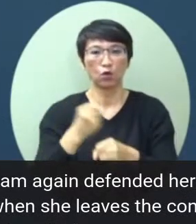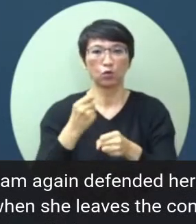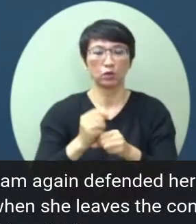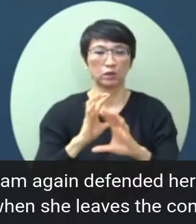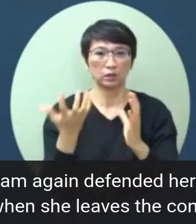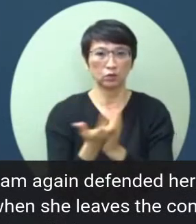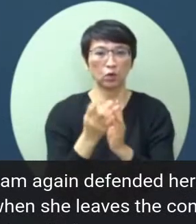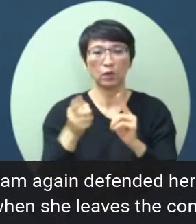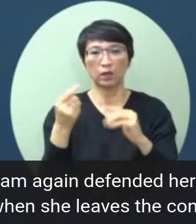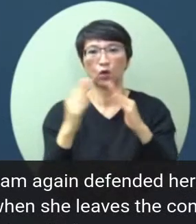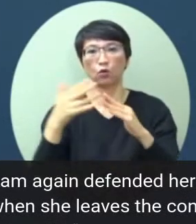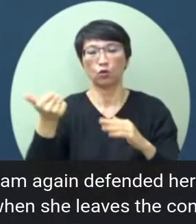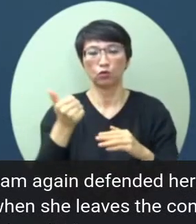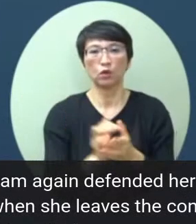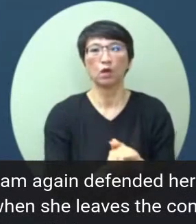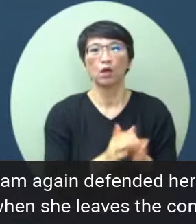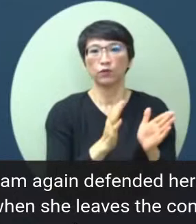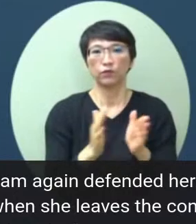Now, for